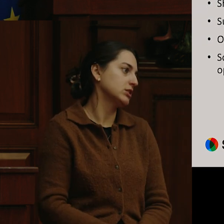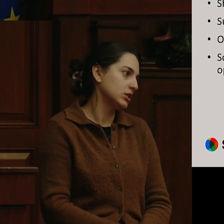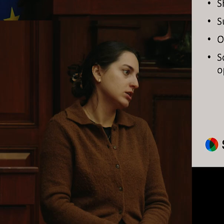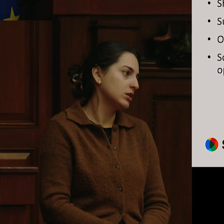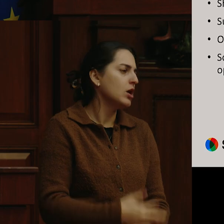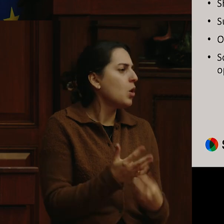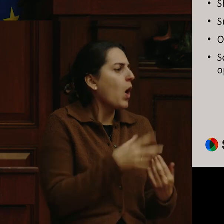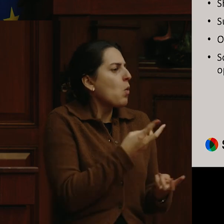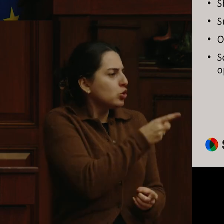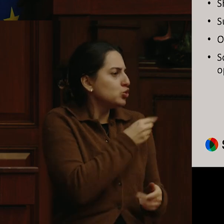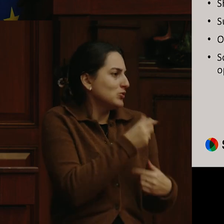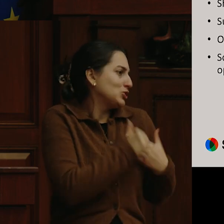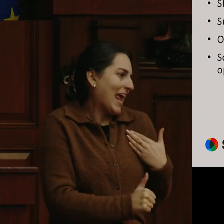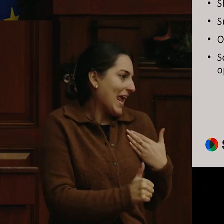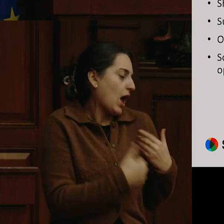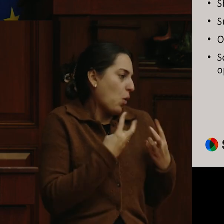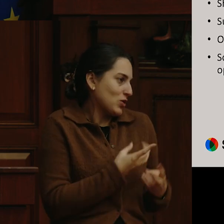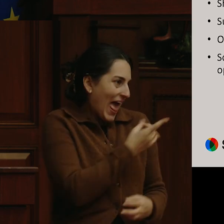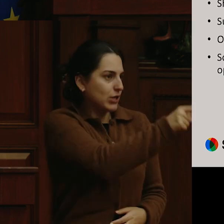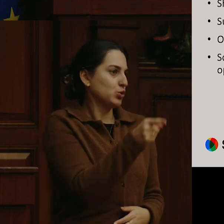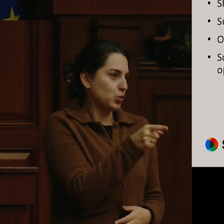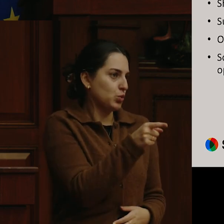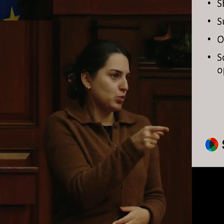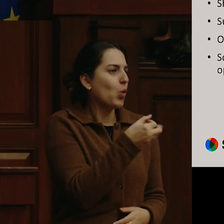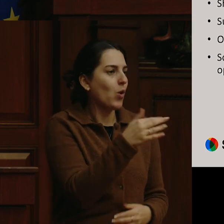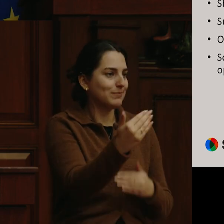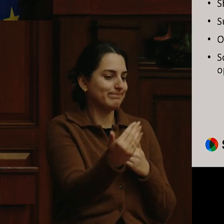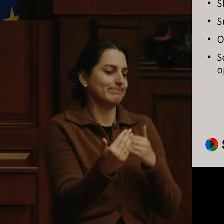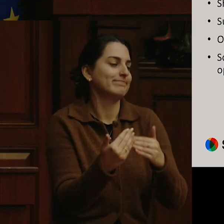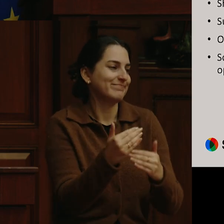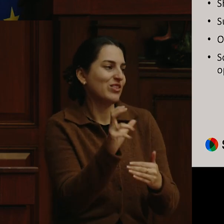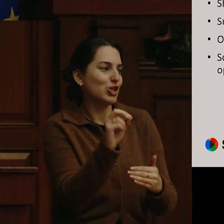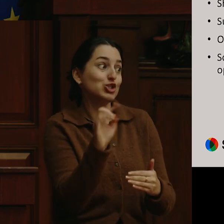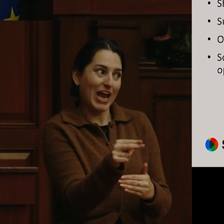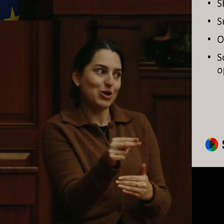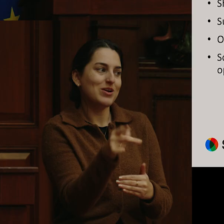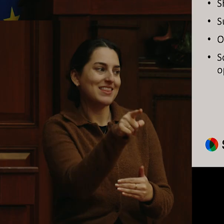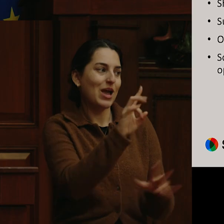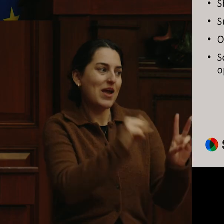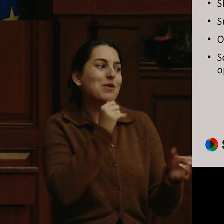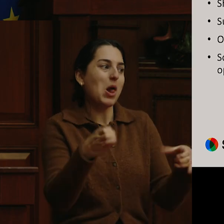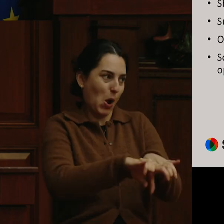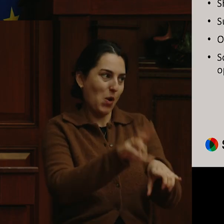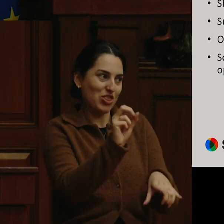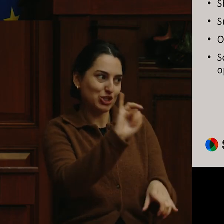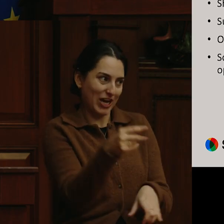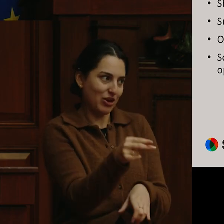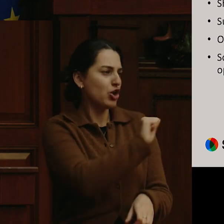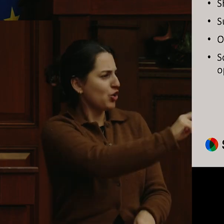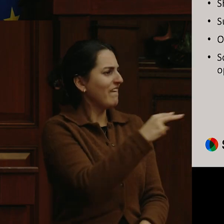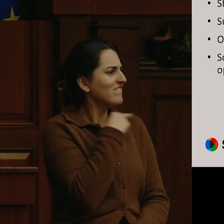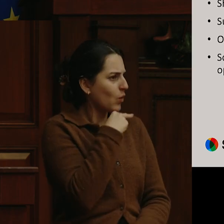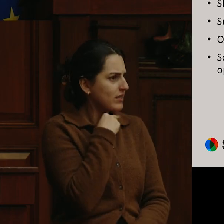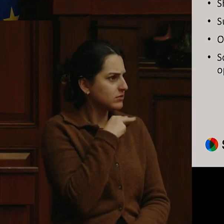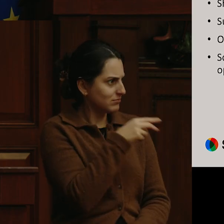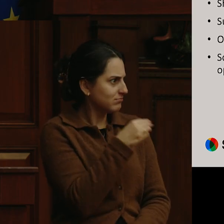So what are we asking you to do today, or up until the 30th of January when the survey closes? So your voice really